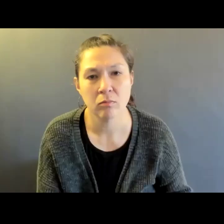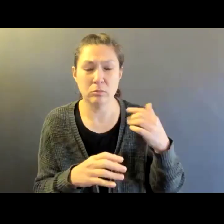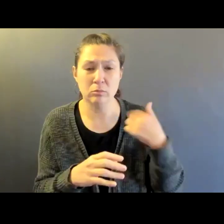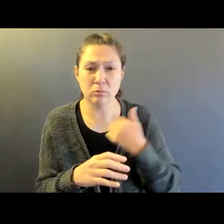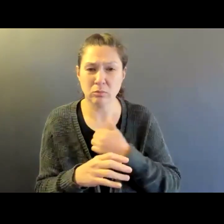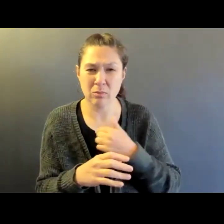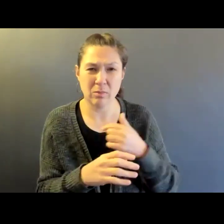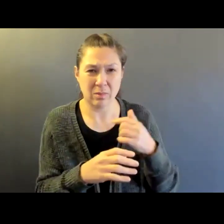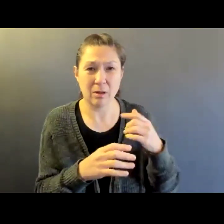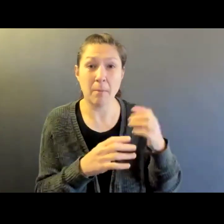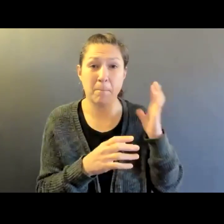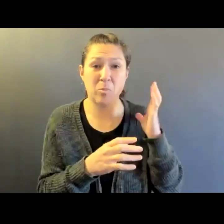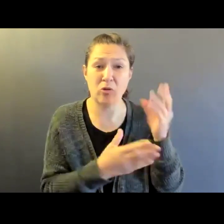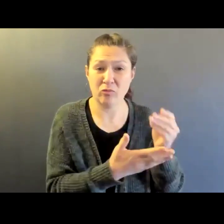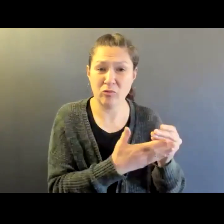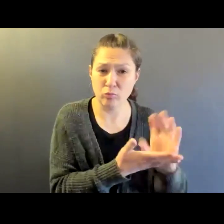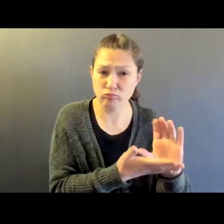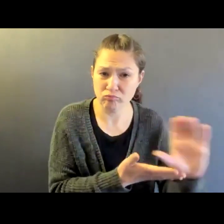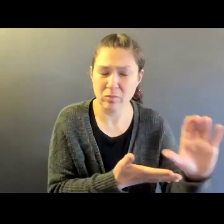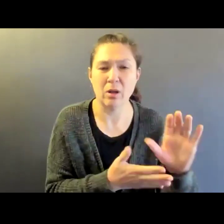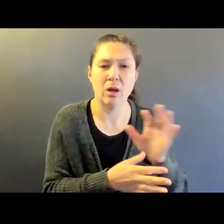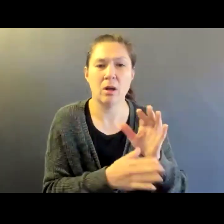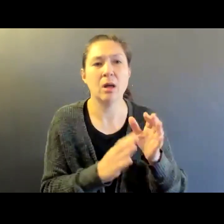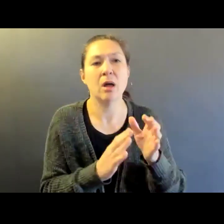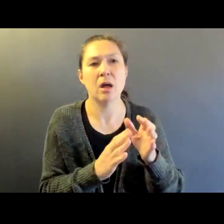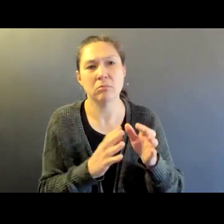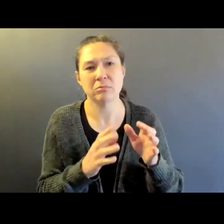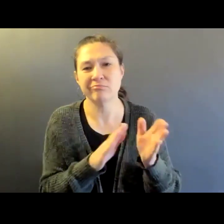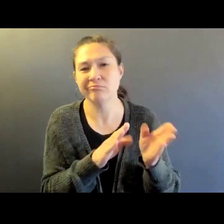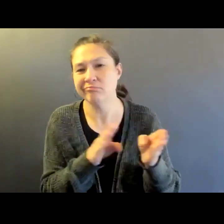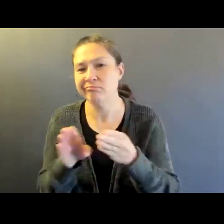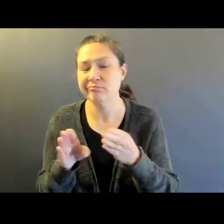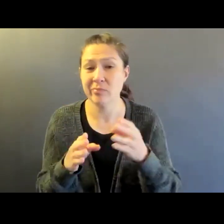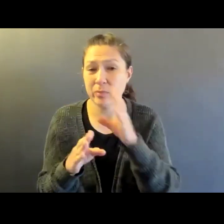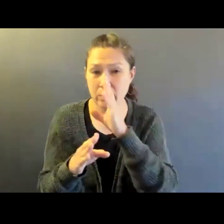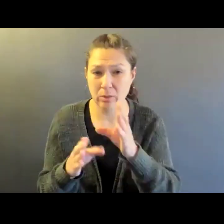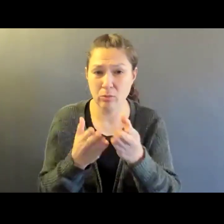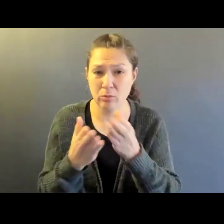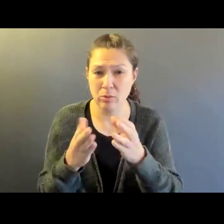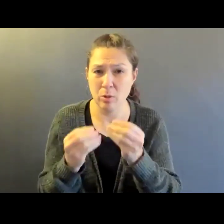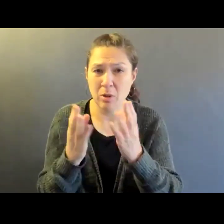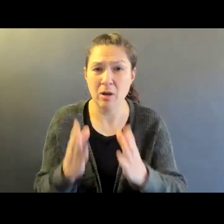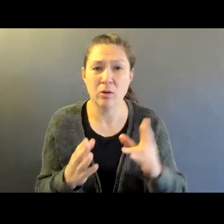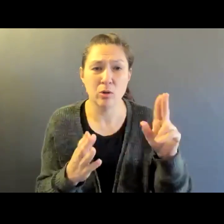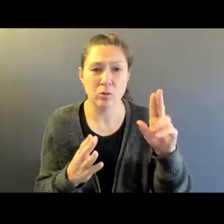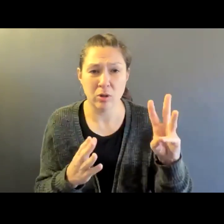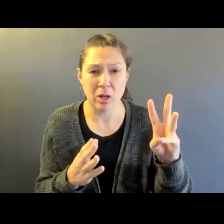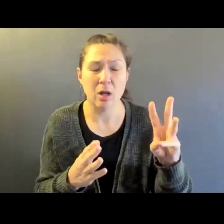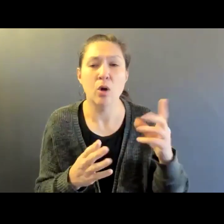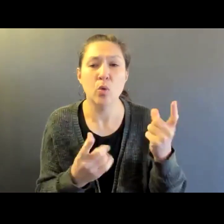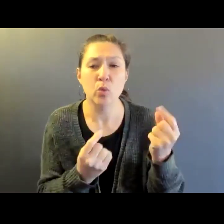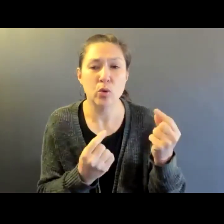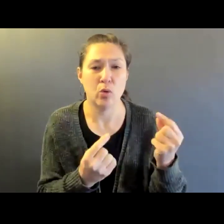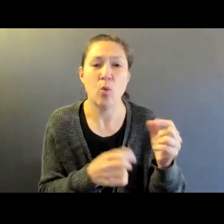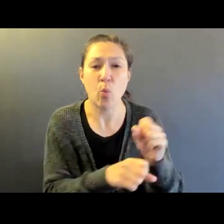and funding models work for our United Way. So traditionally, most United Ways were funded through workplace campaigns, and